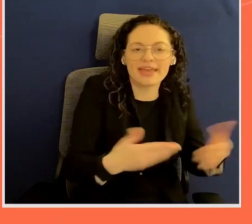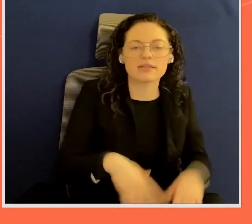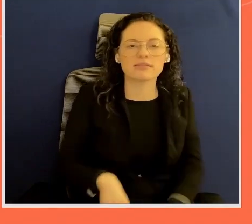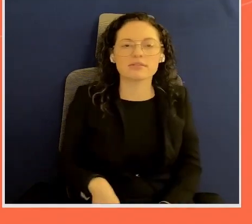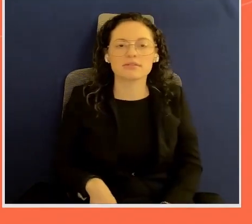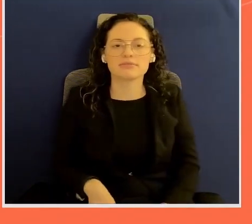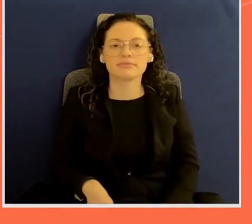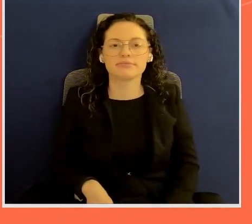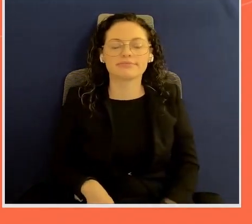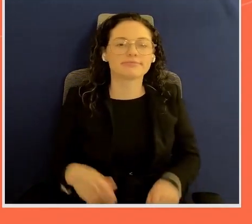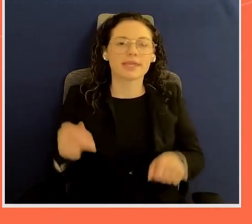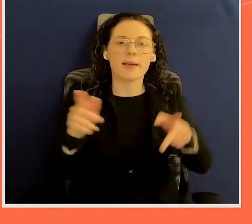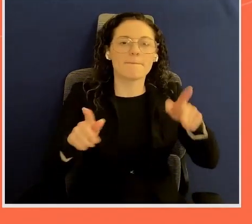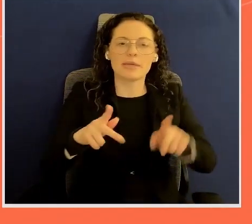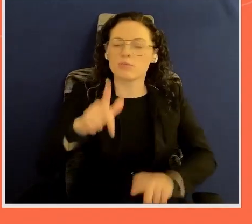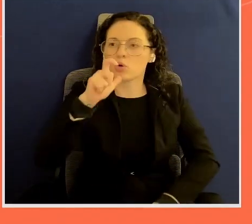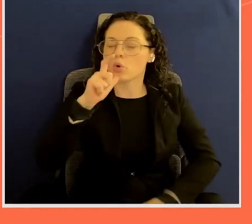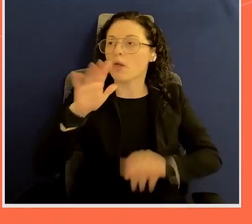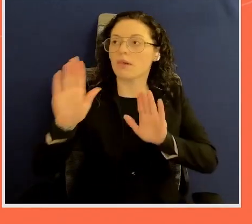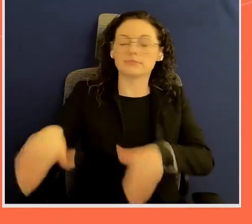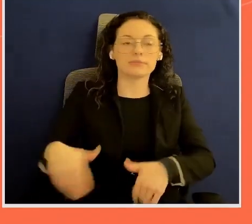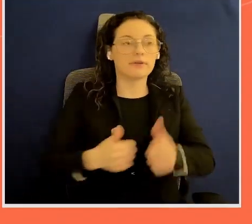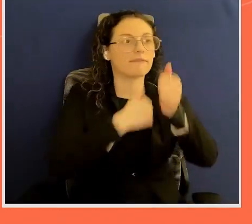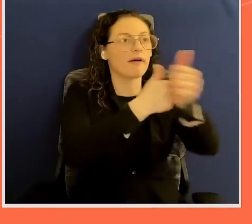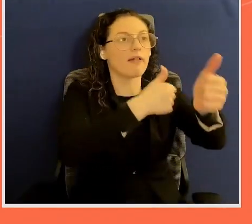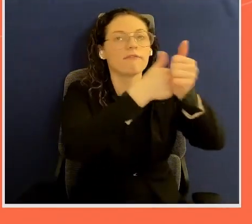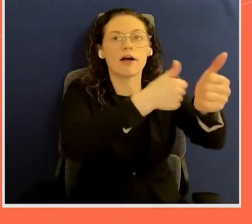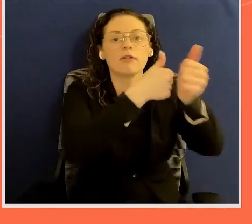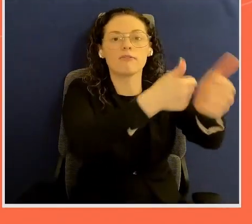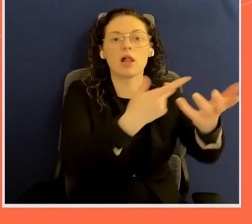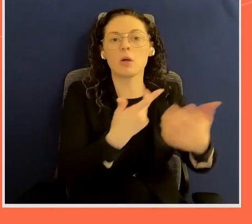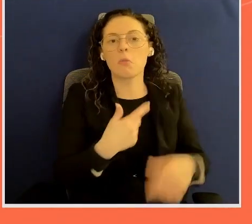from so many different countries, environment, energy, otherwise,